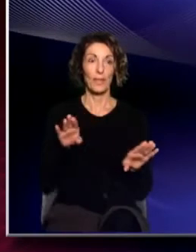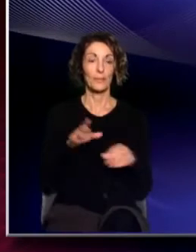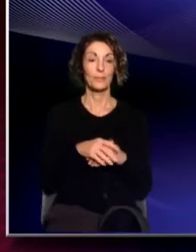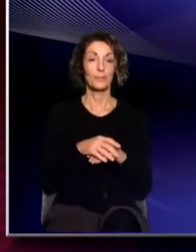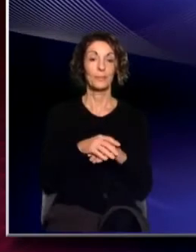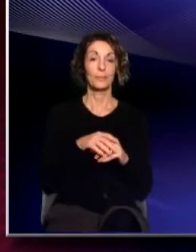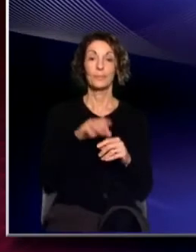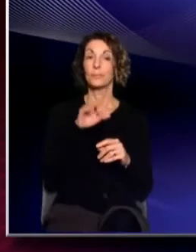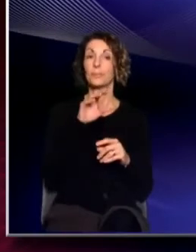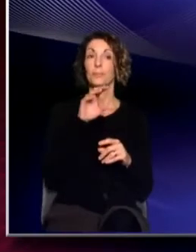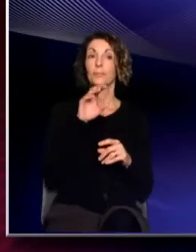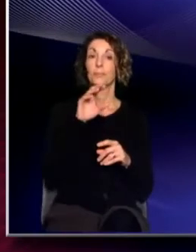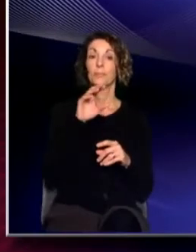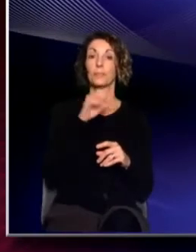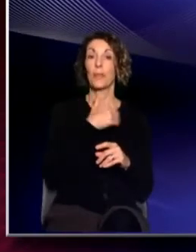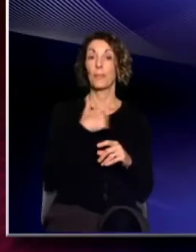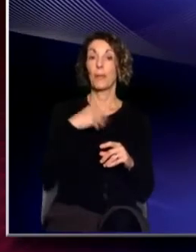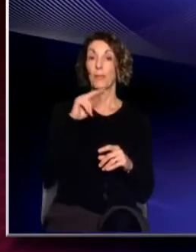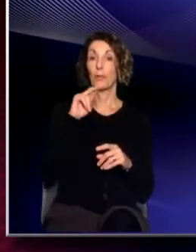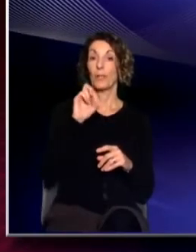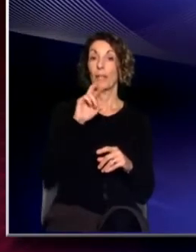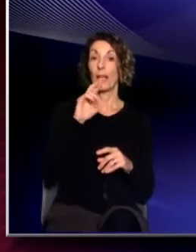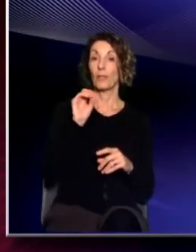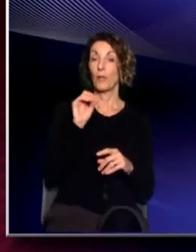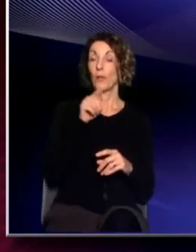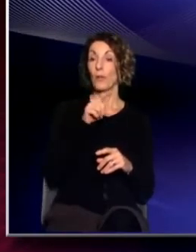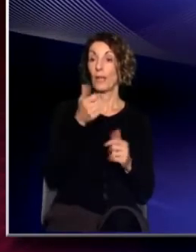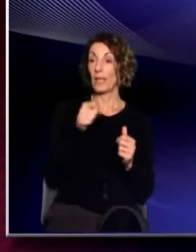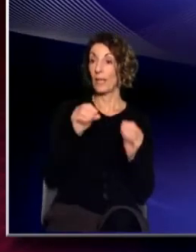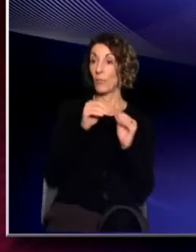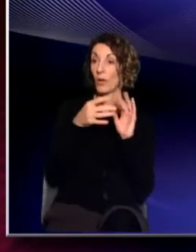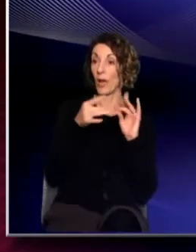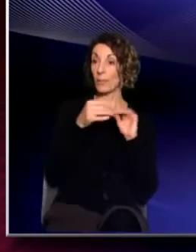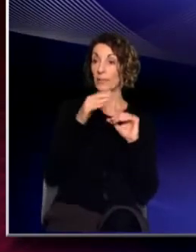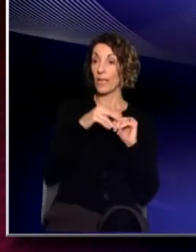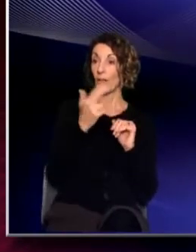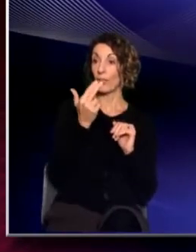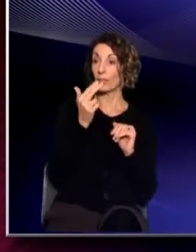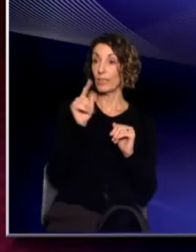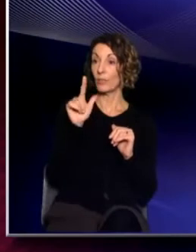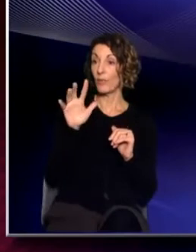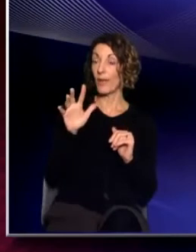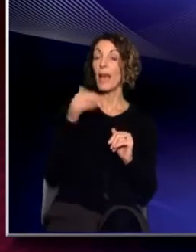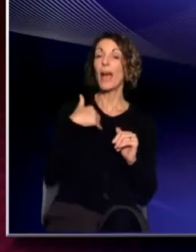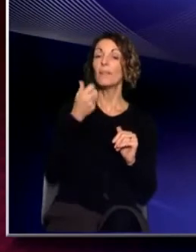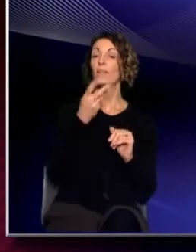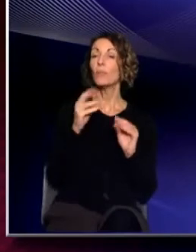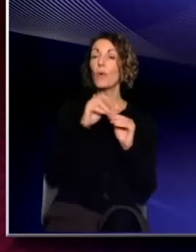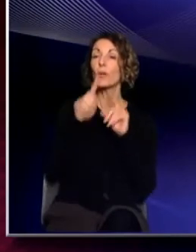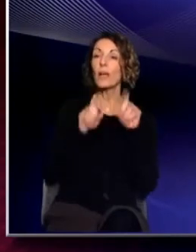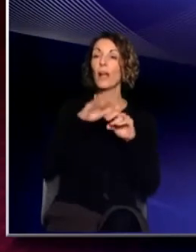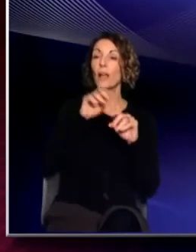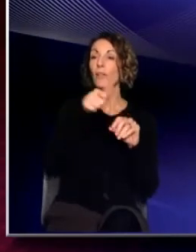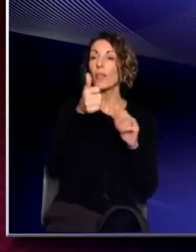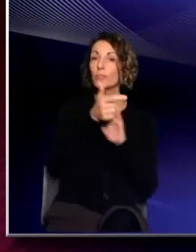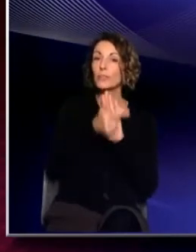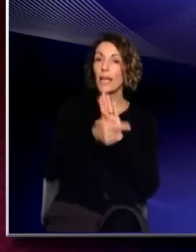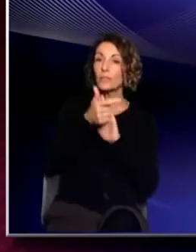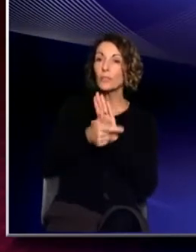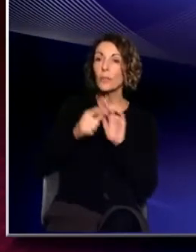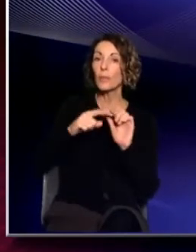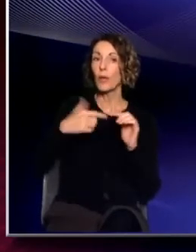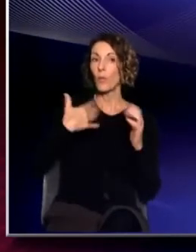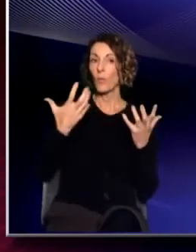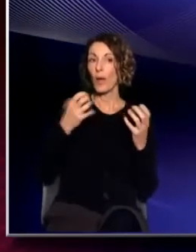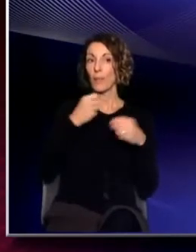Are there any more comments on the 1325? 'Cause I have a few other questions on the other statutes, but I just want to make sure there are no other comments